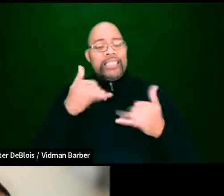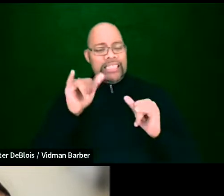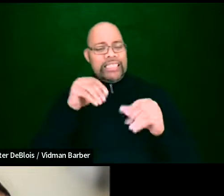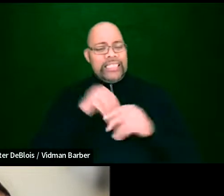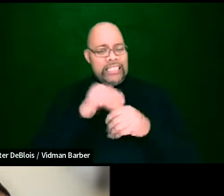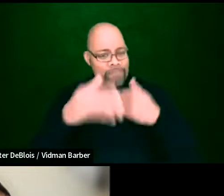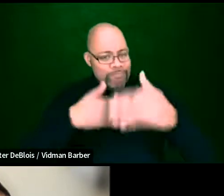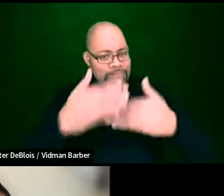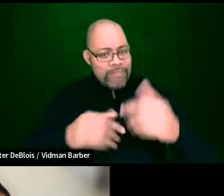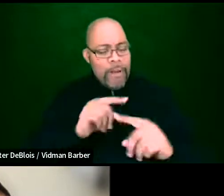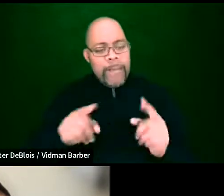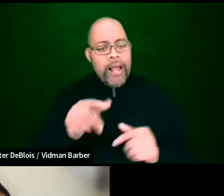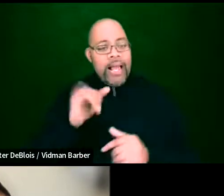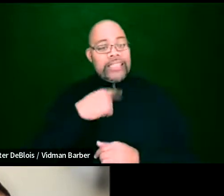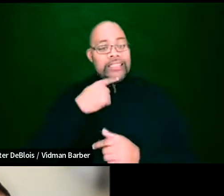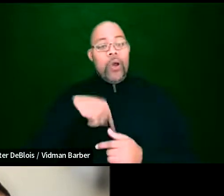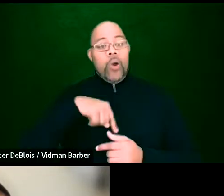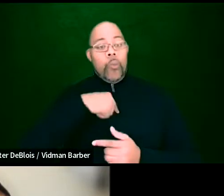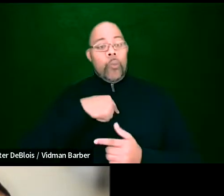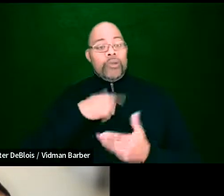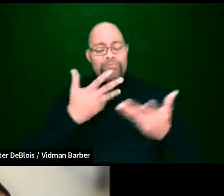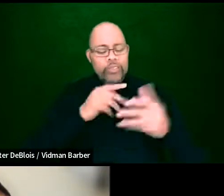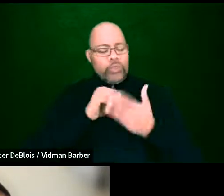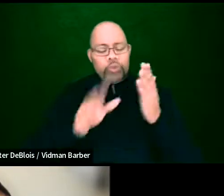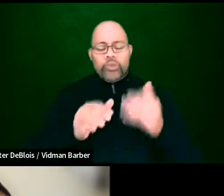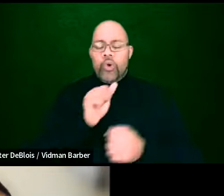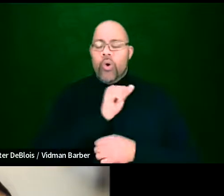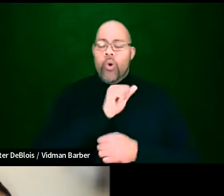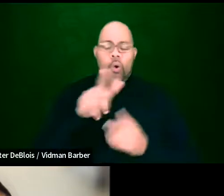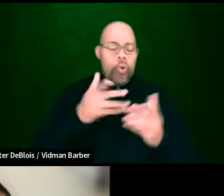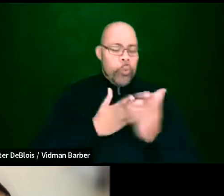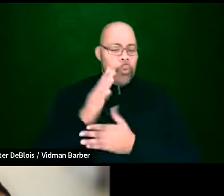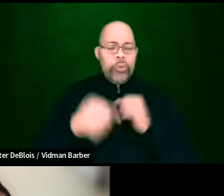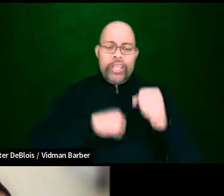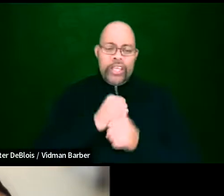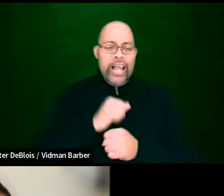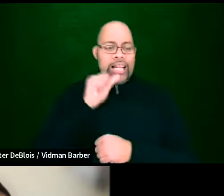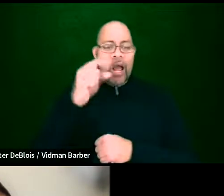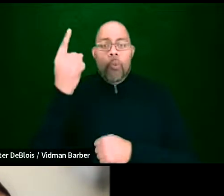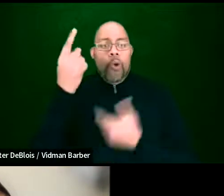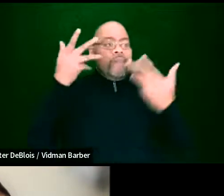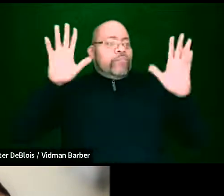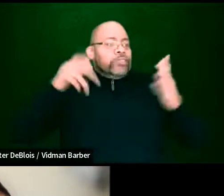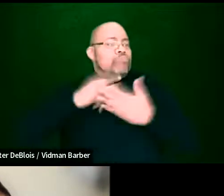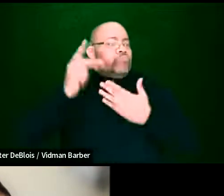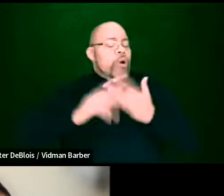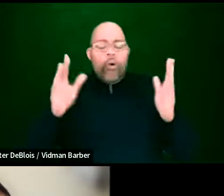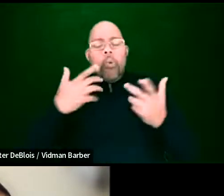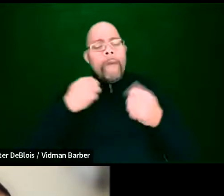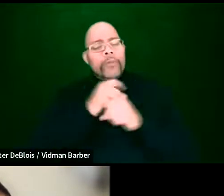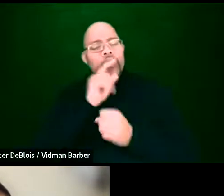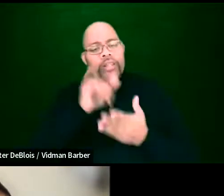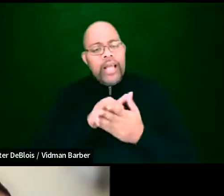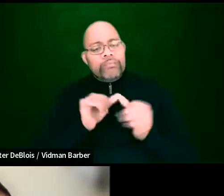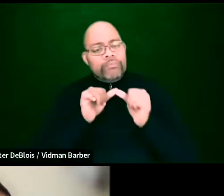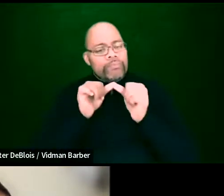pipeline. But like I said, we engage the students all throughout the year. It's not a one and done program. We want to make sure